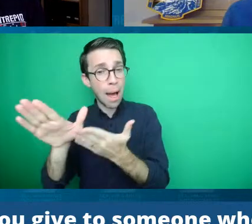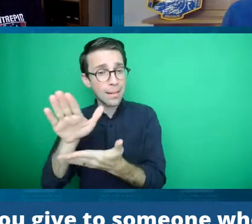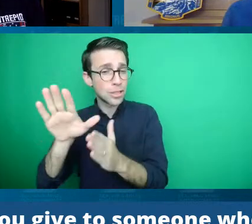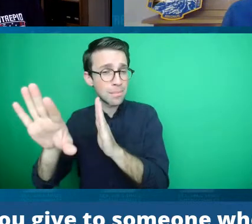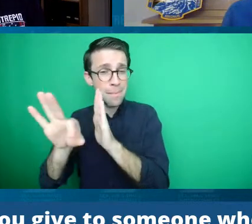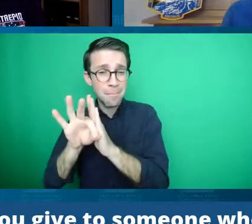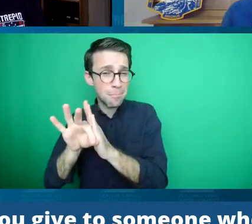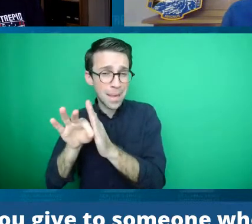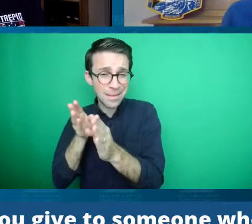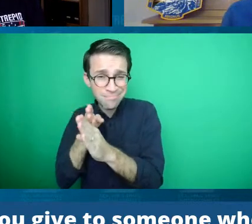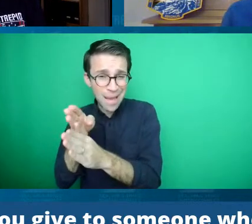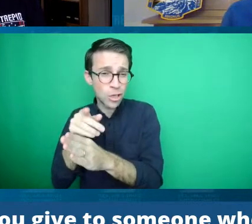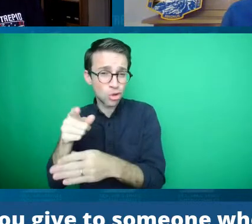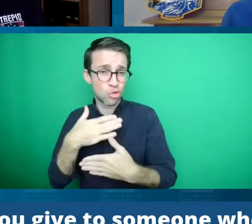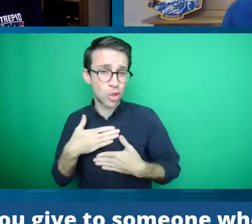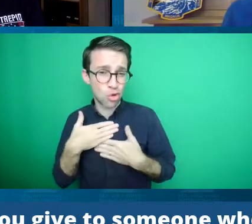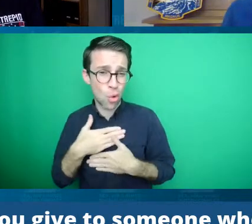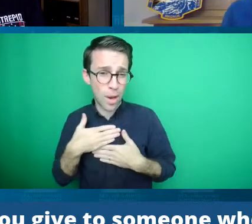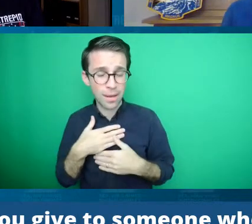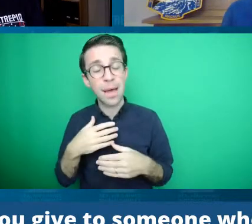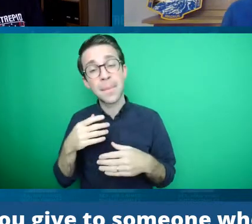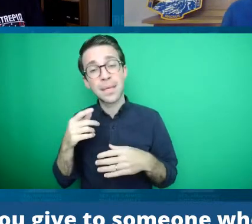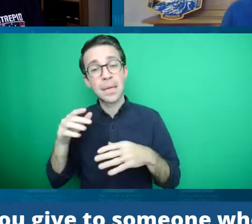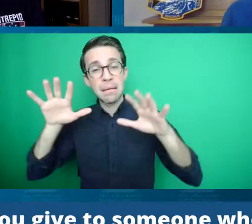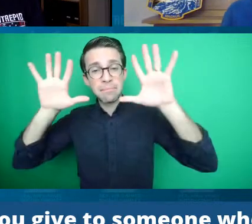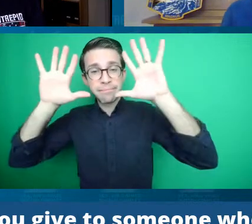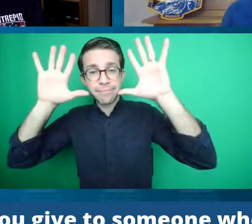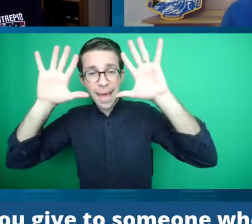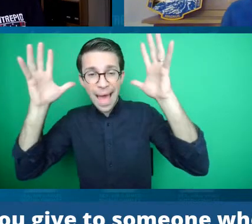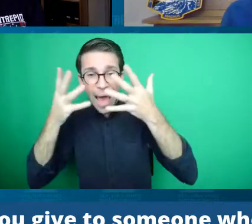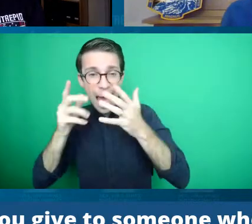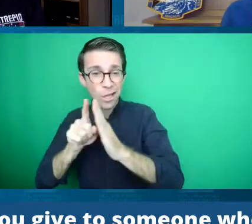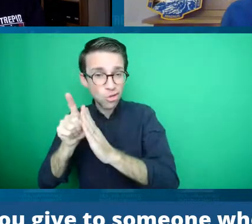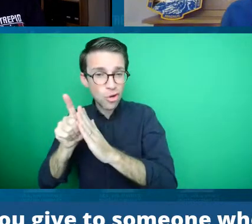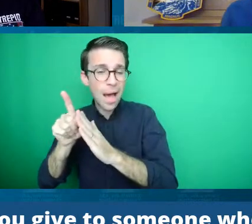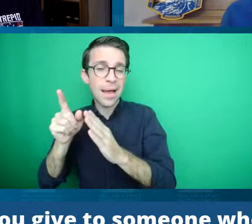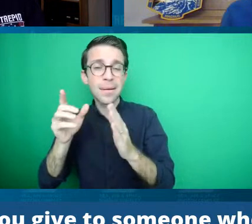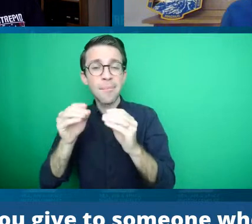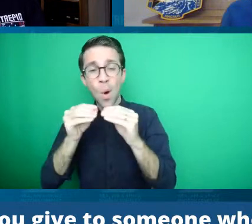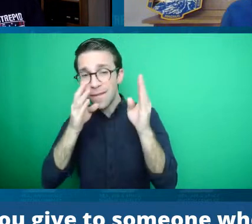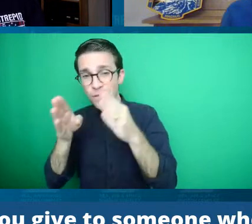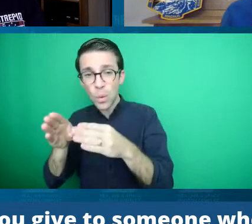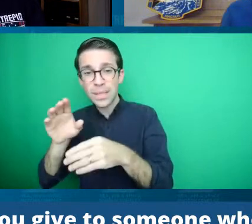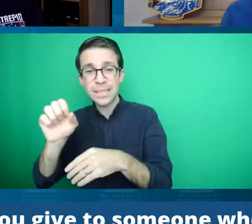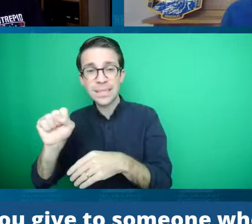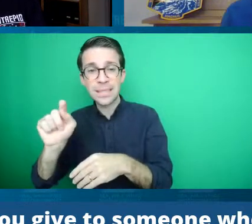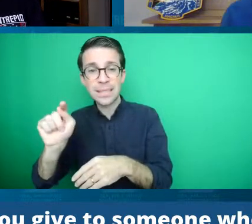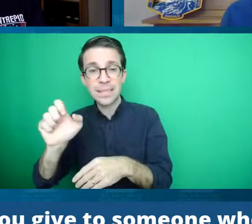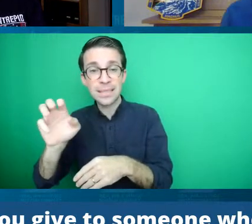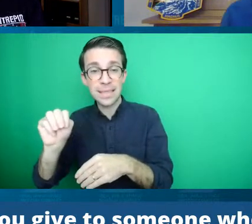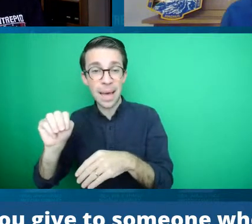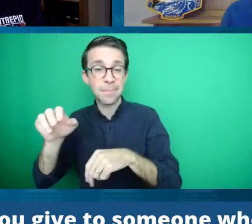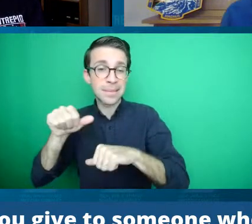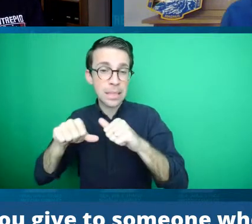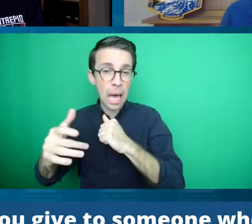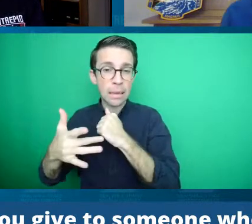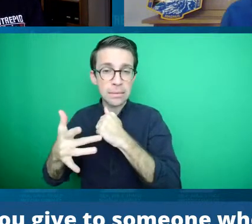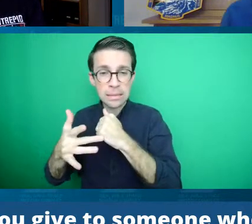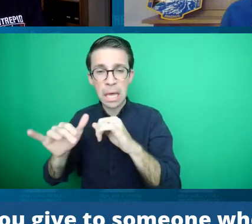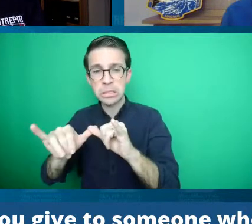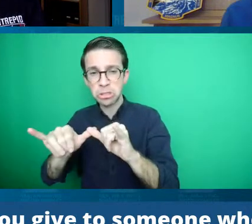Kind of focus on the STEM side if you want to be an astronaut, just because of the nature of the work. But obviously, like I said, we've had a host